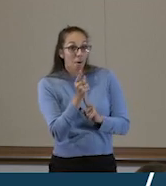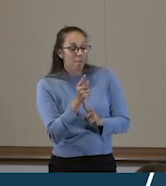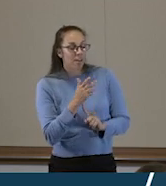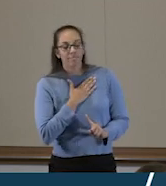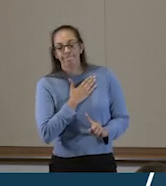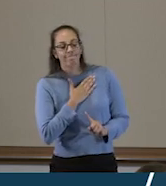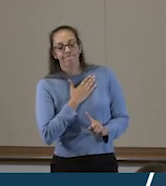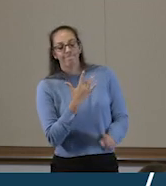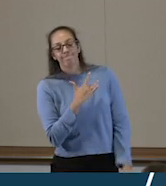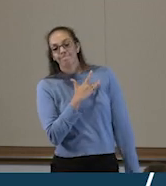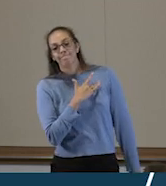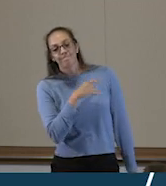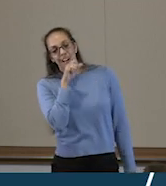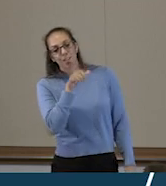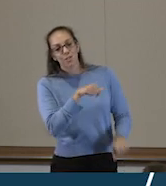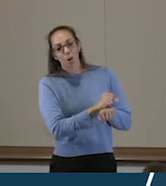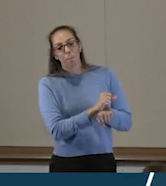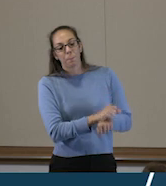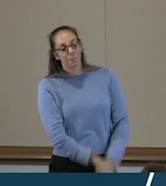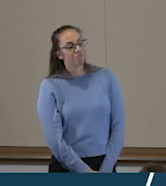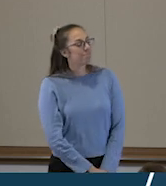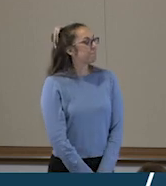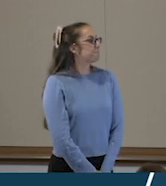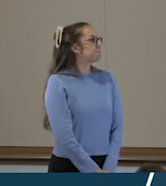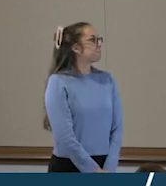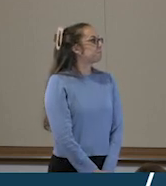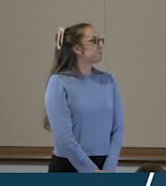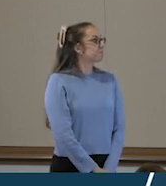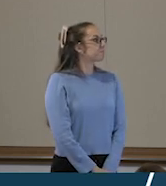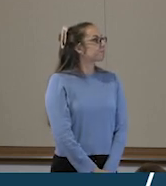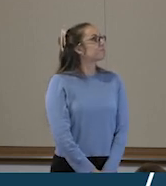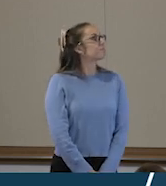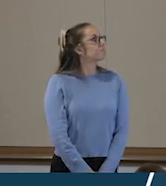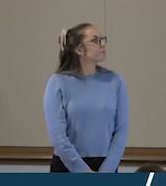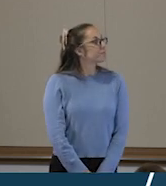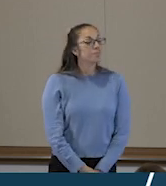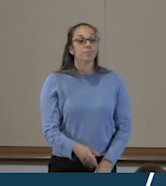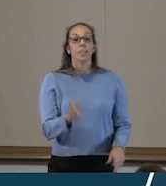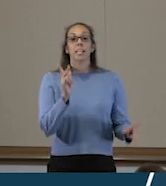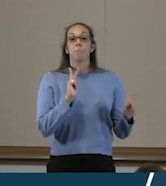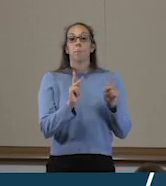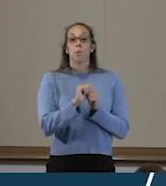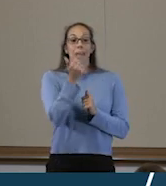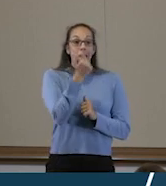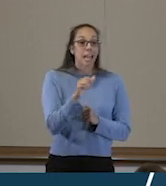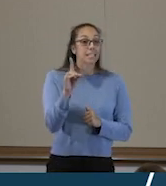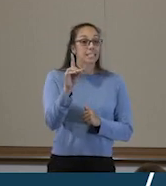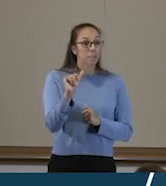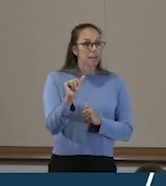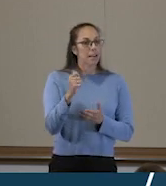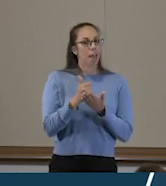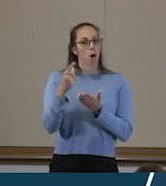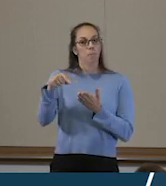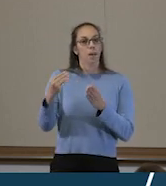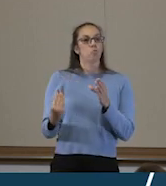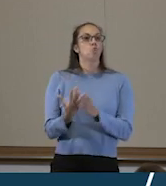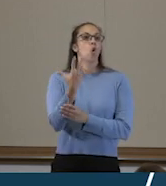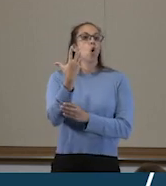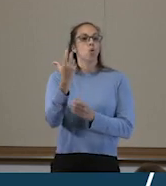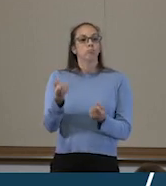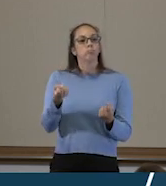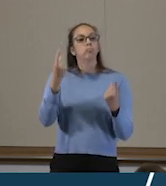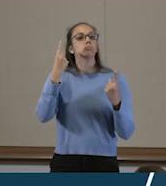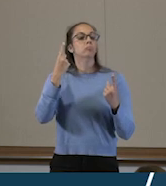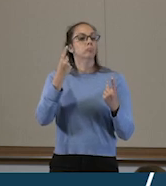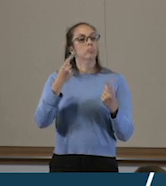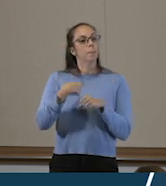doing this. It allows individuals with disabilities to grow as people and make their own choices, right? We talked about growth. We talked about the